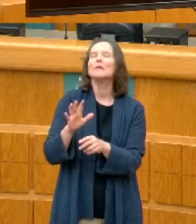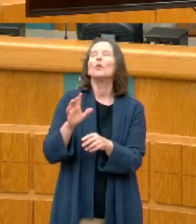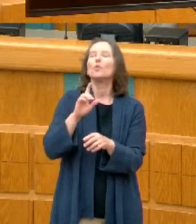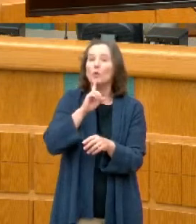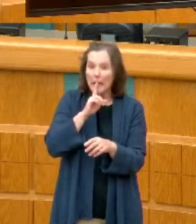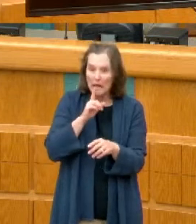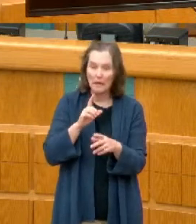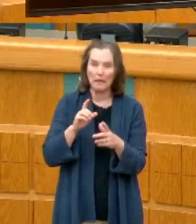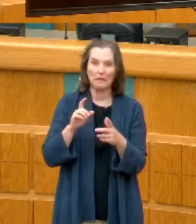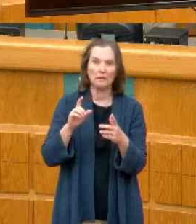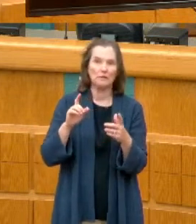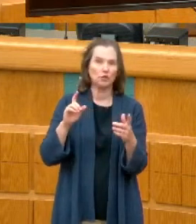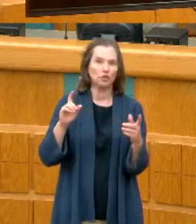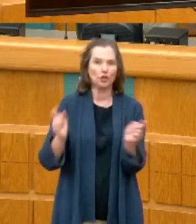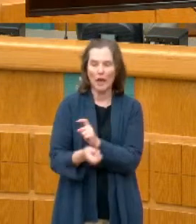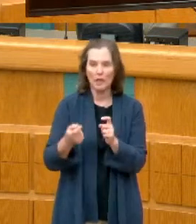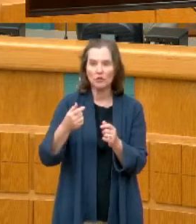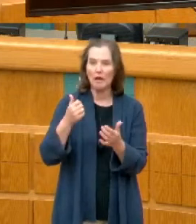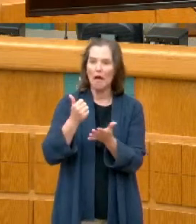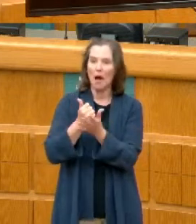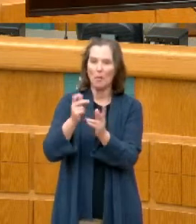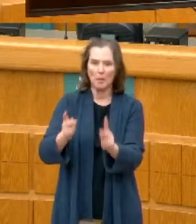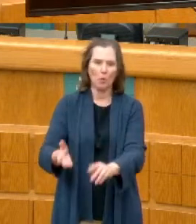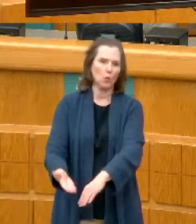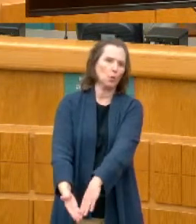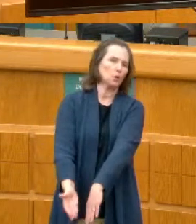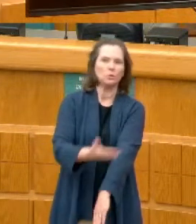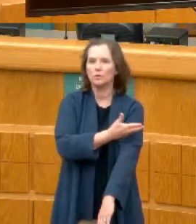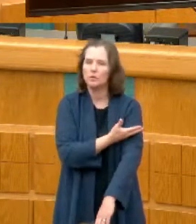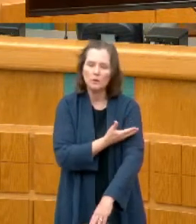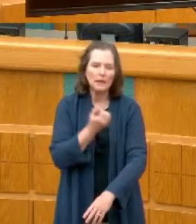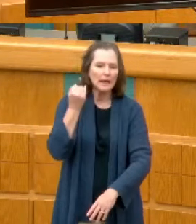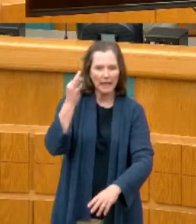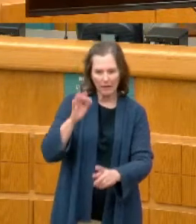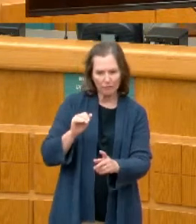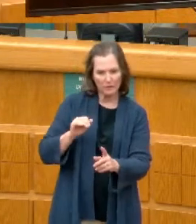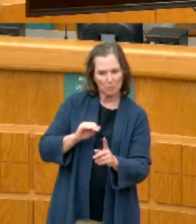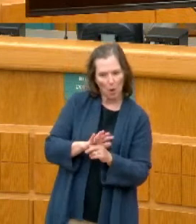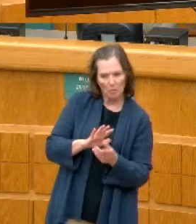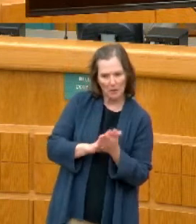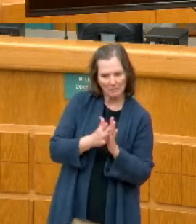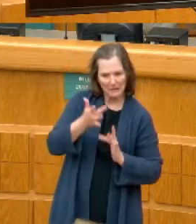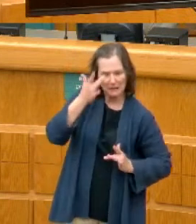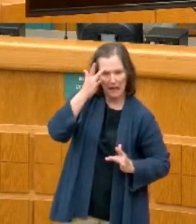And even though we're already doing it here at the Dr. Hector P. Garcia Wellness Center,